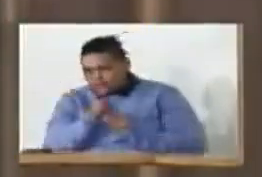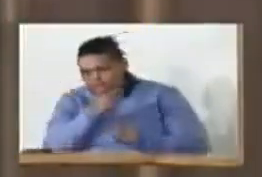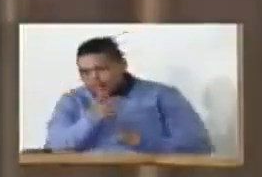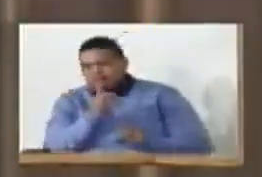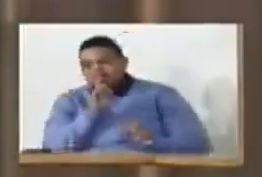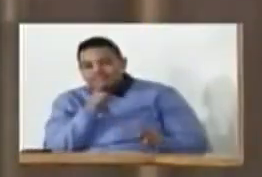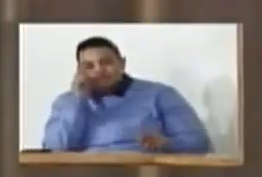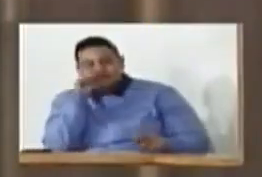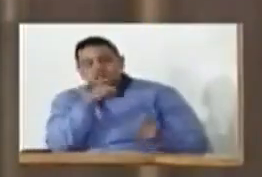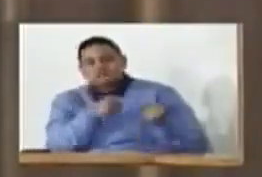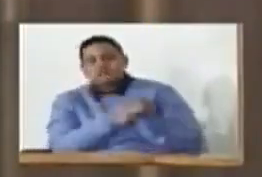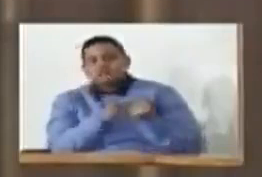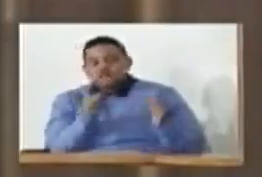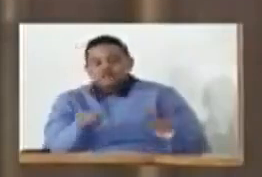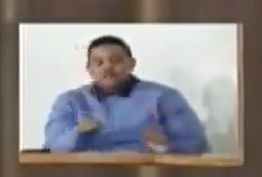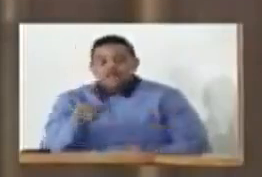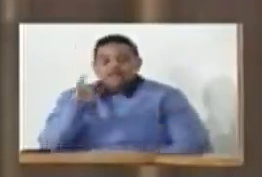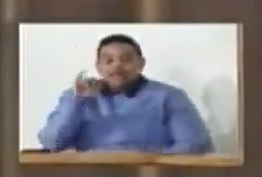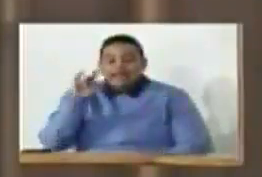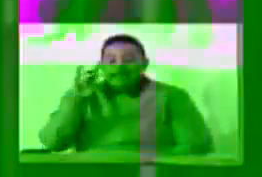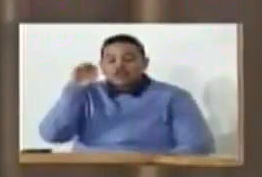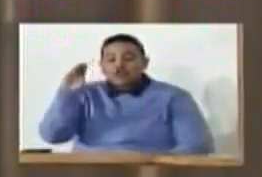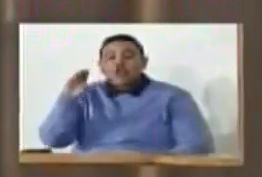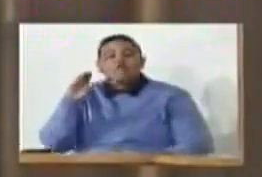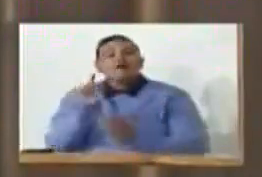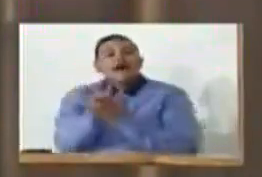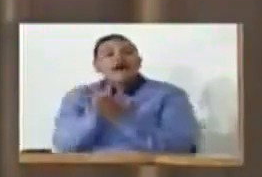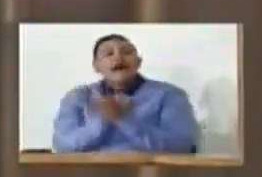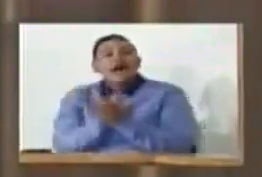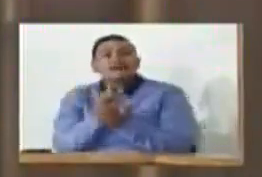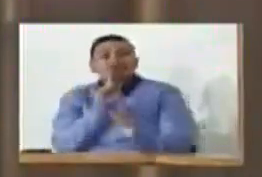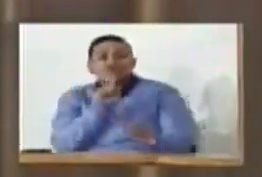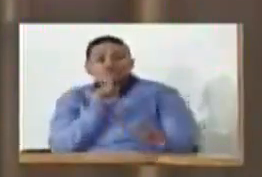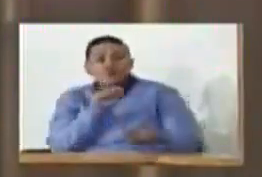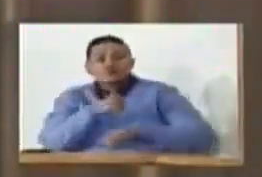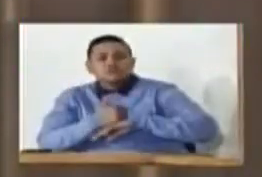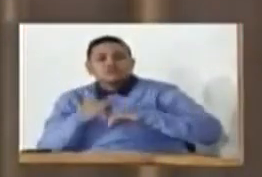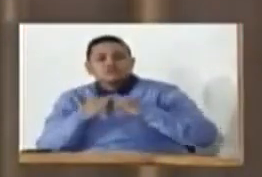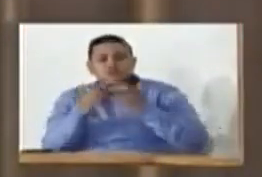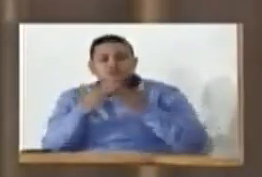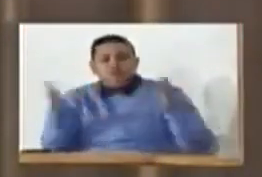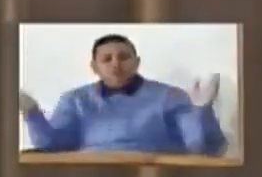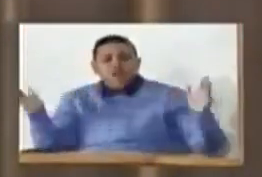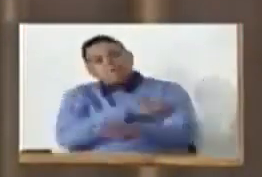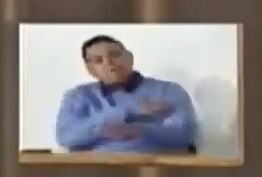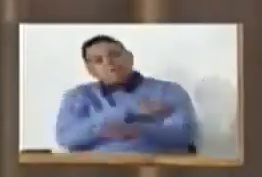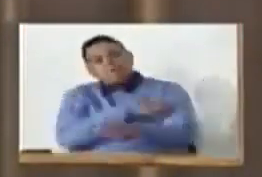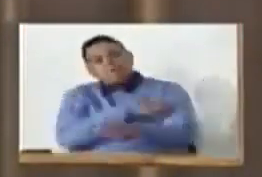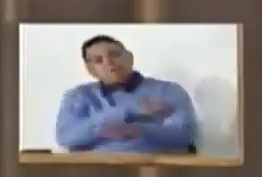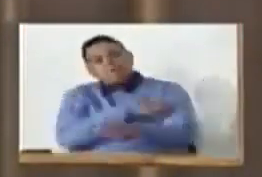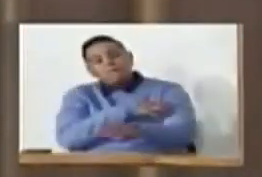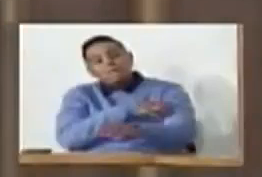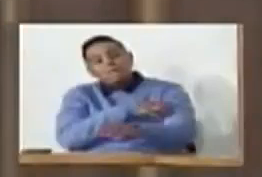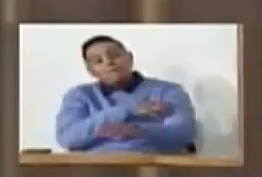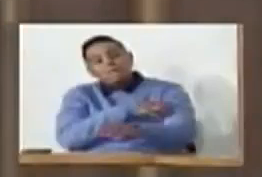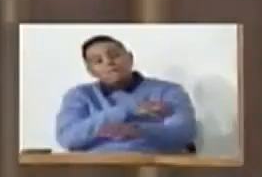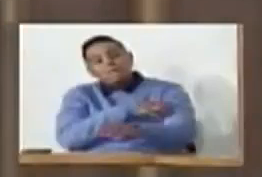and amendment of the Indicom Act, a proposal to widen the power of the Commission, example,